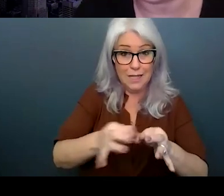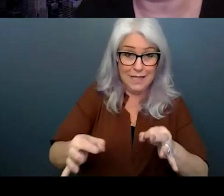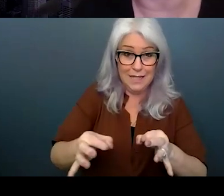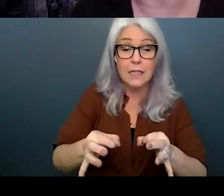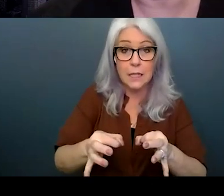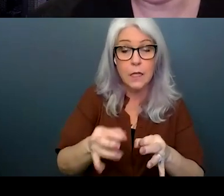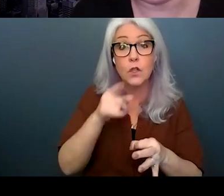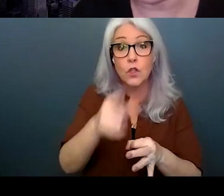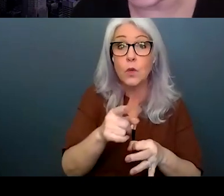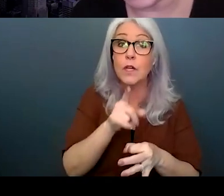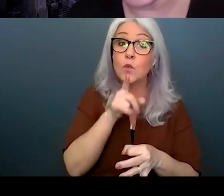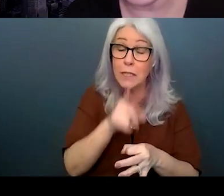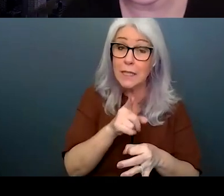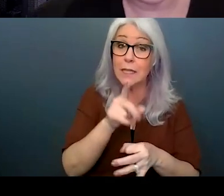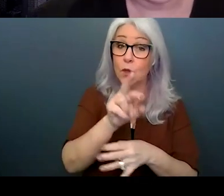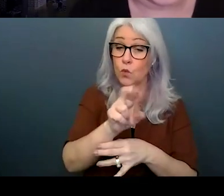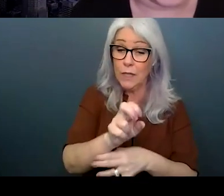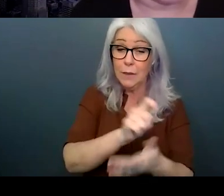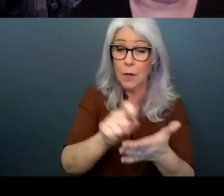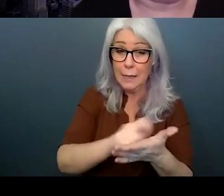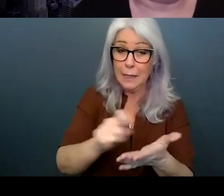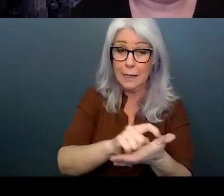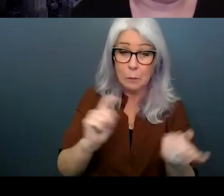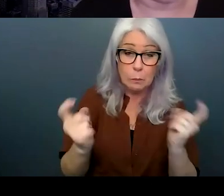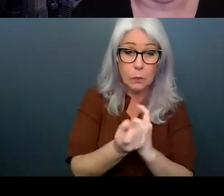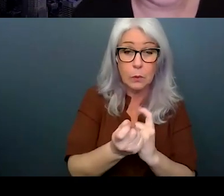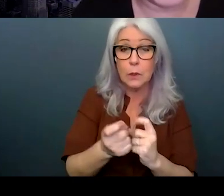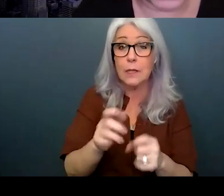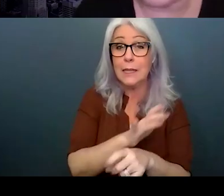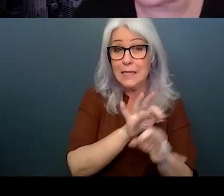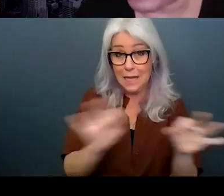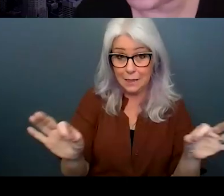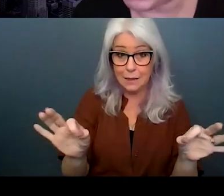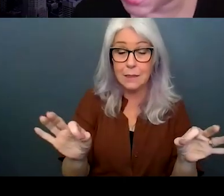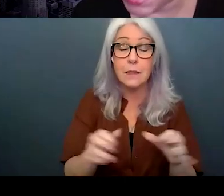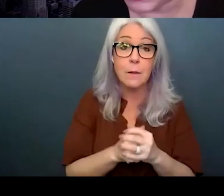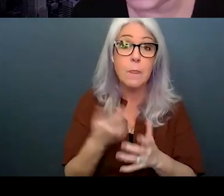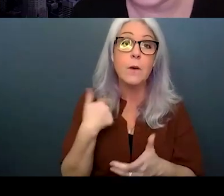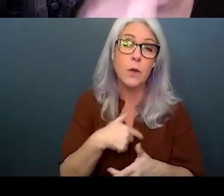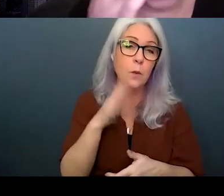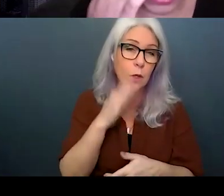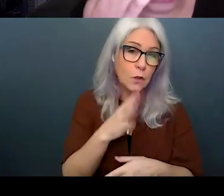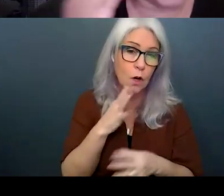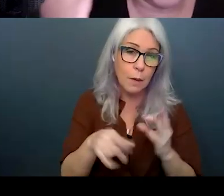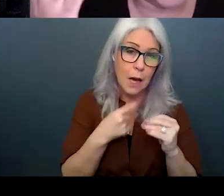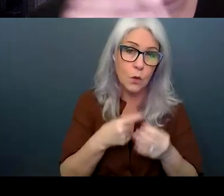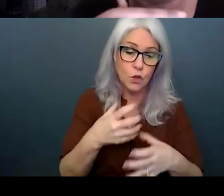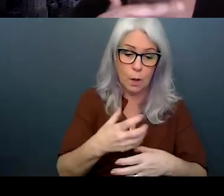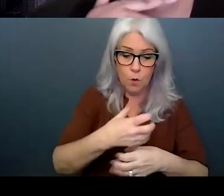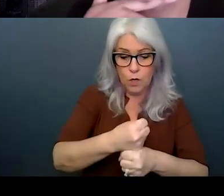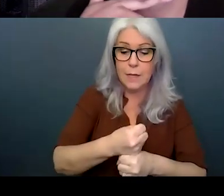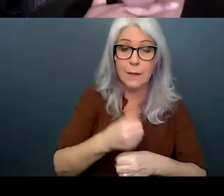are rewriting a sentence. Um, and we're going to cover summaries next, but I'll